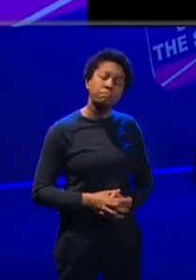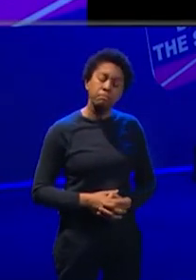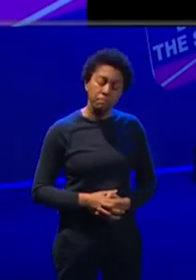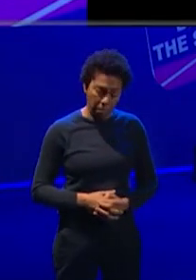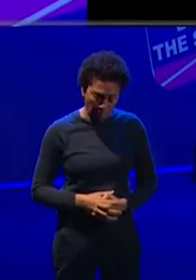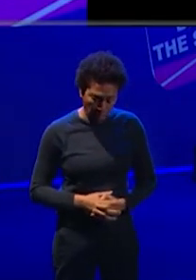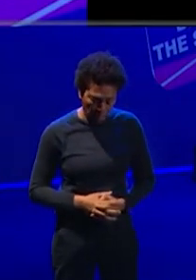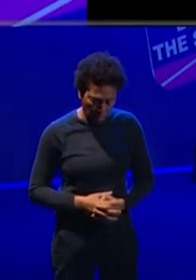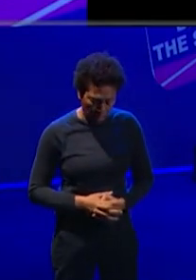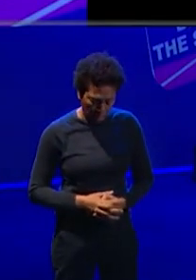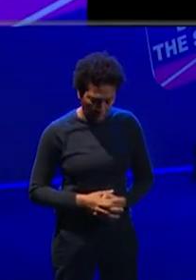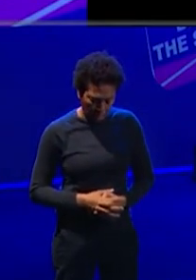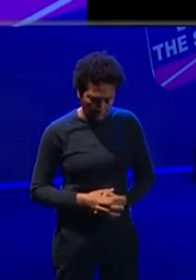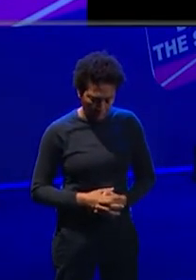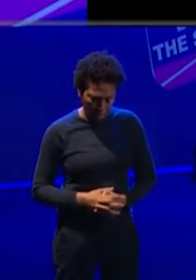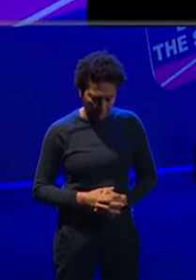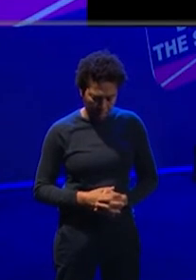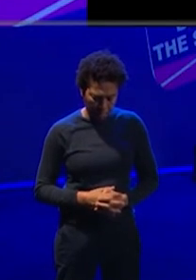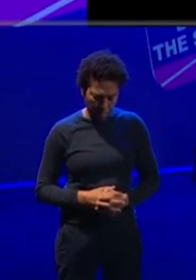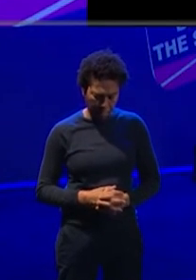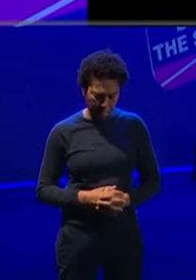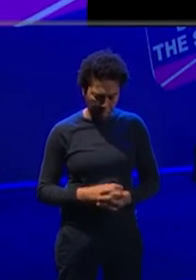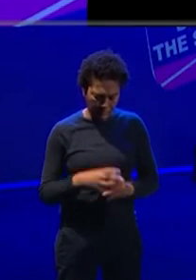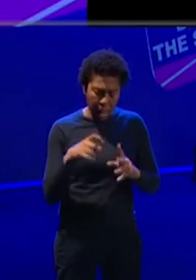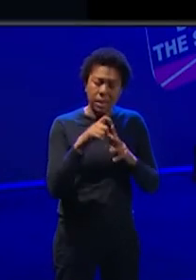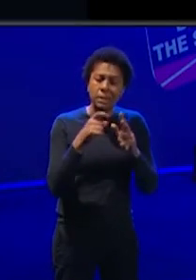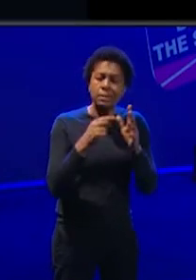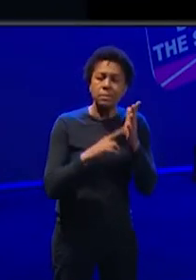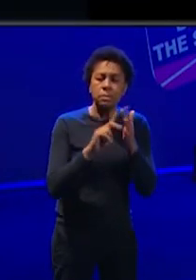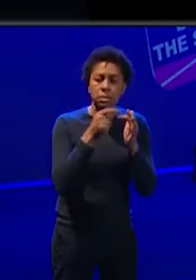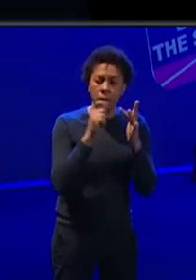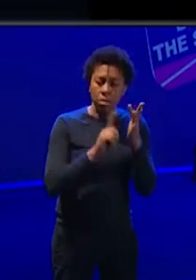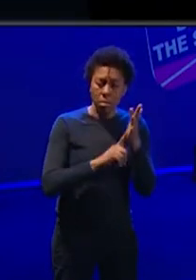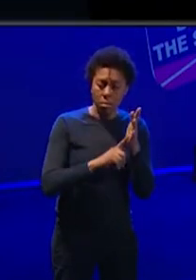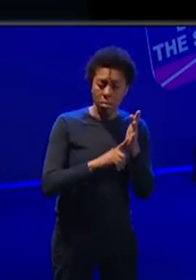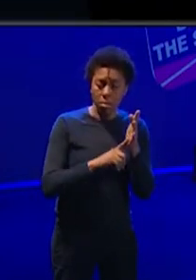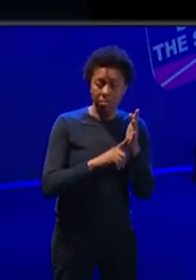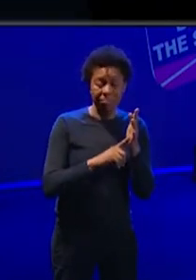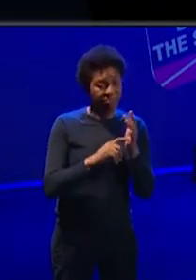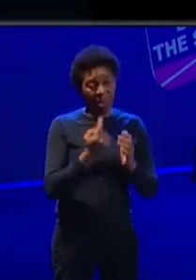I think audiences are smart. They're smarter than what we give them credit for. Yeah. I think